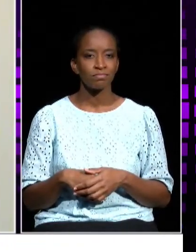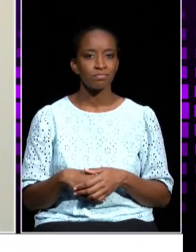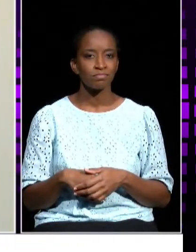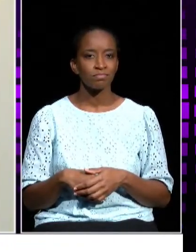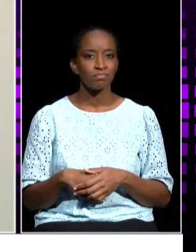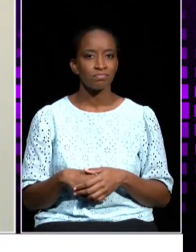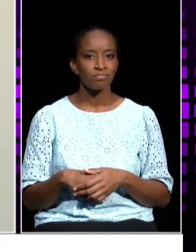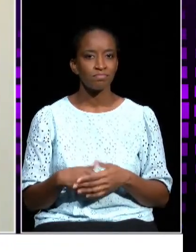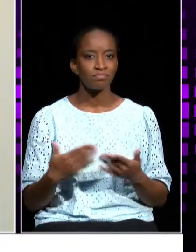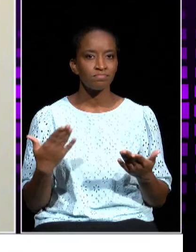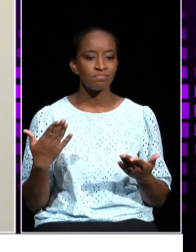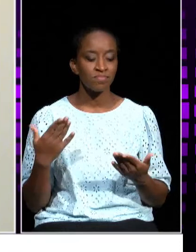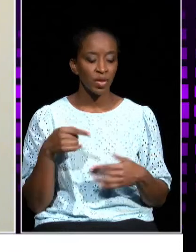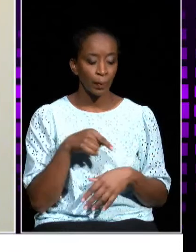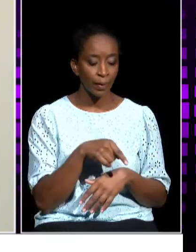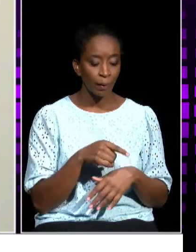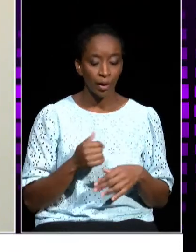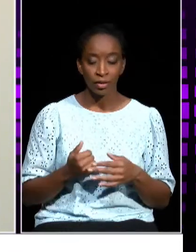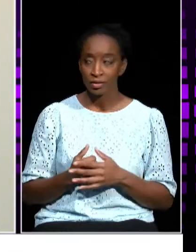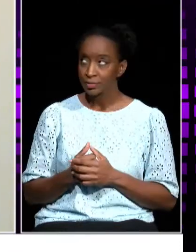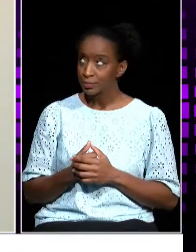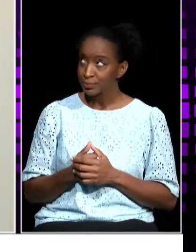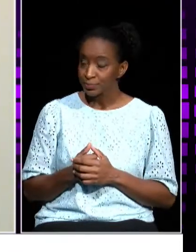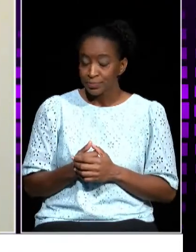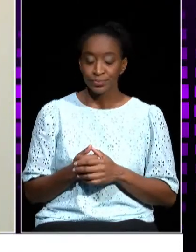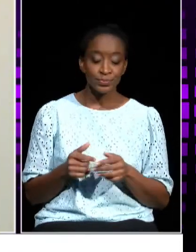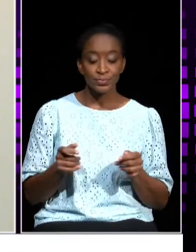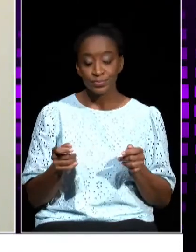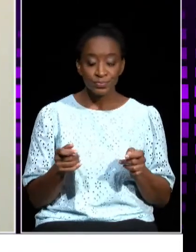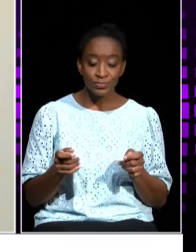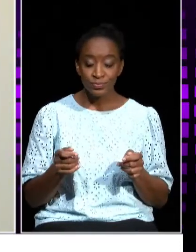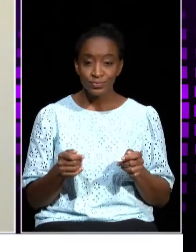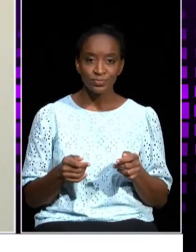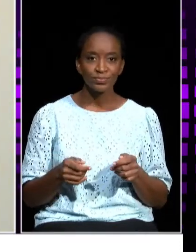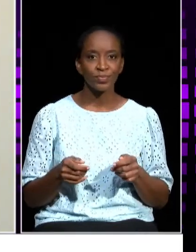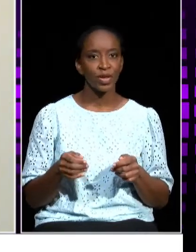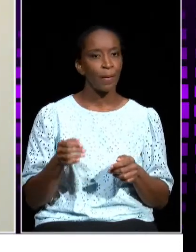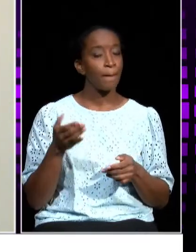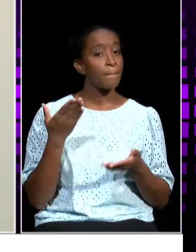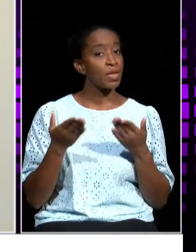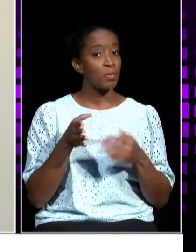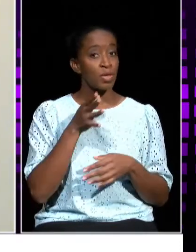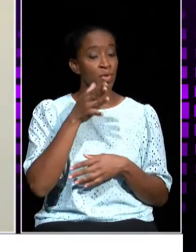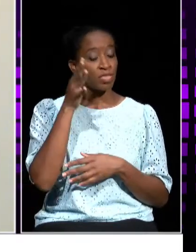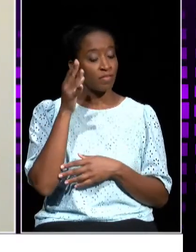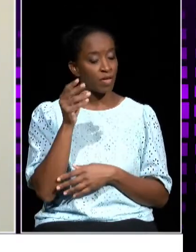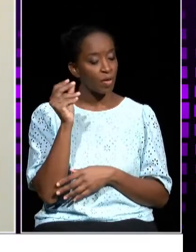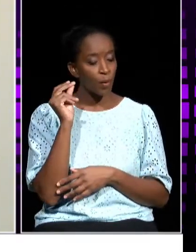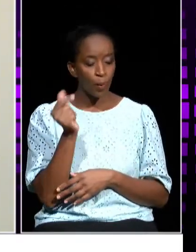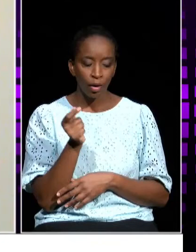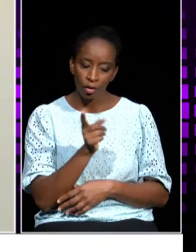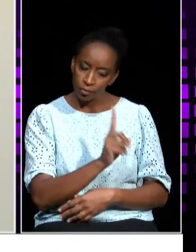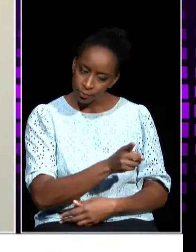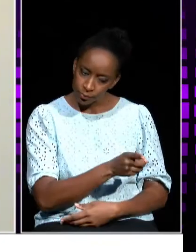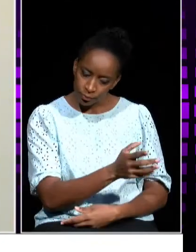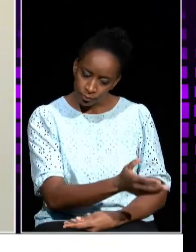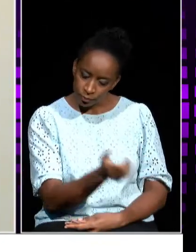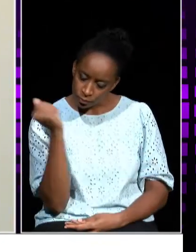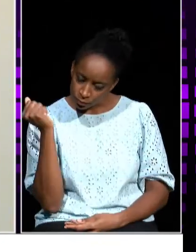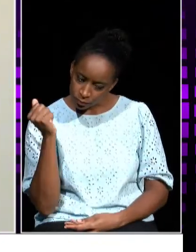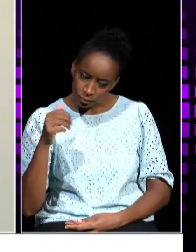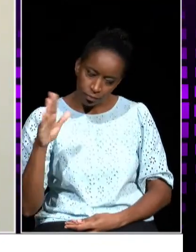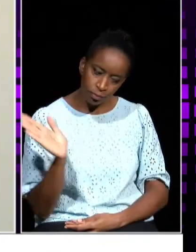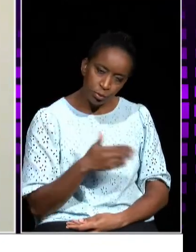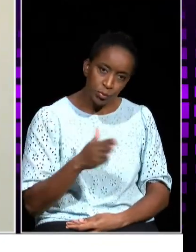is not reinforced immediately, such as corporal punishment, the child will not follow those directions.